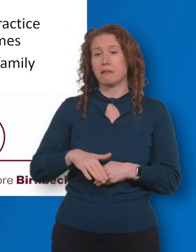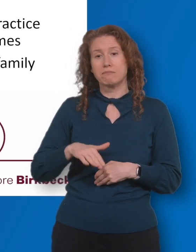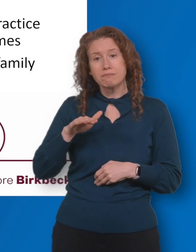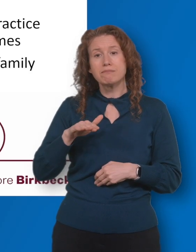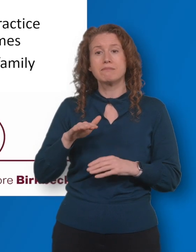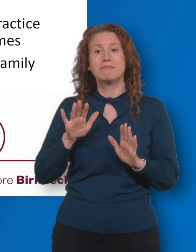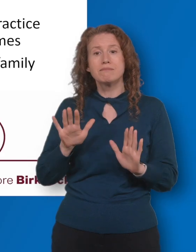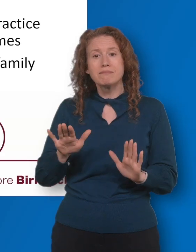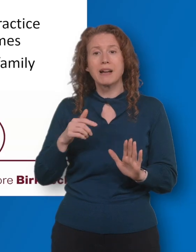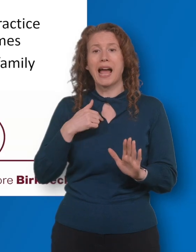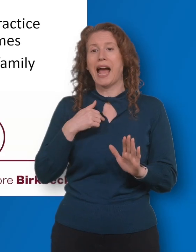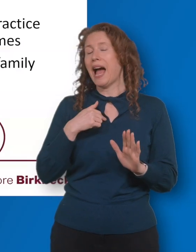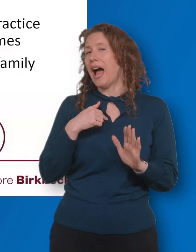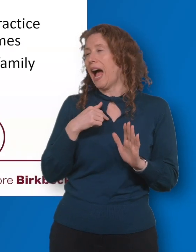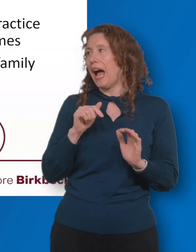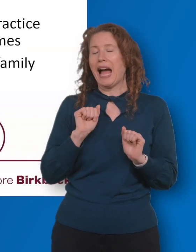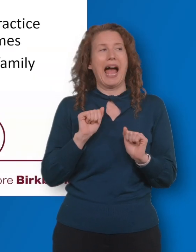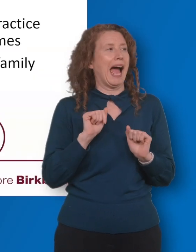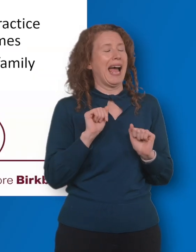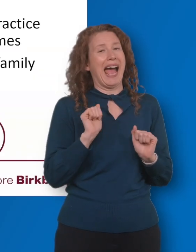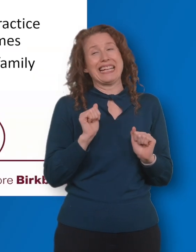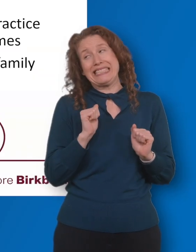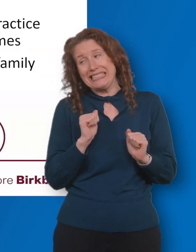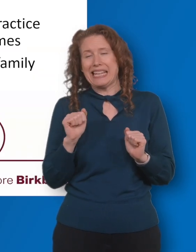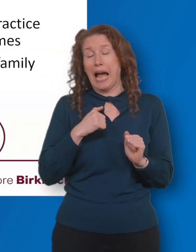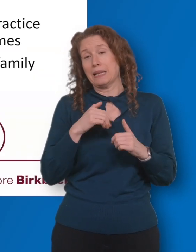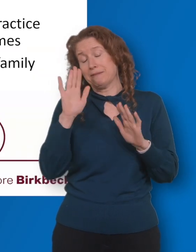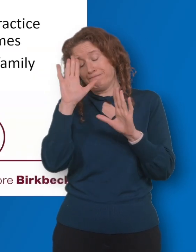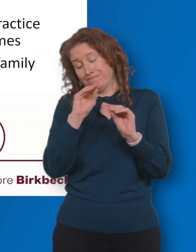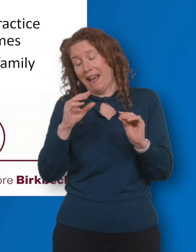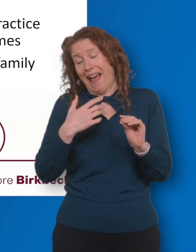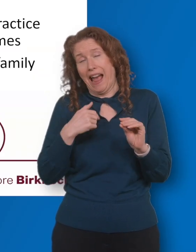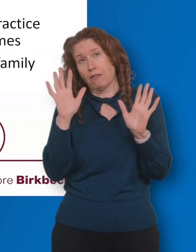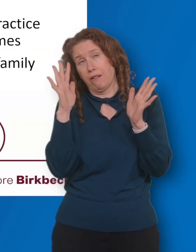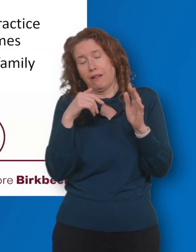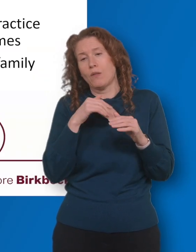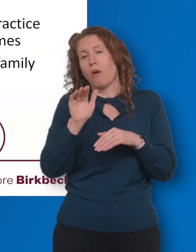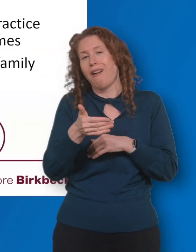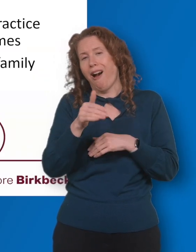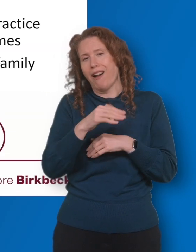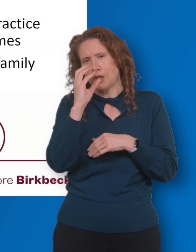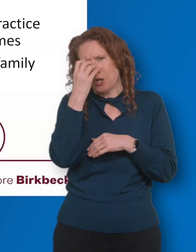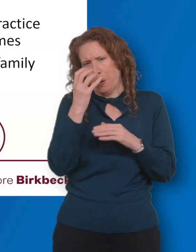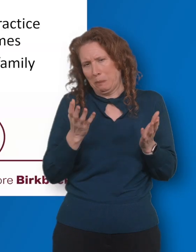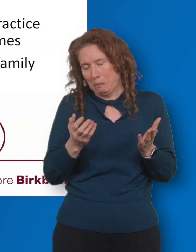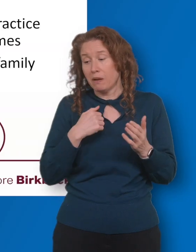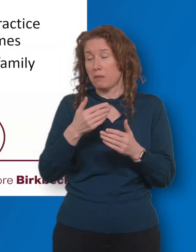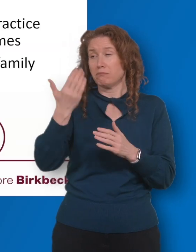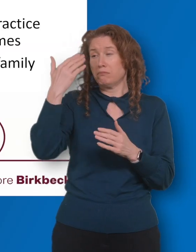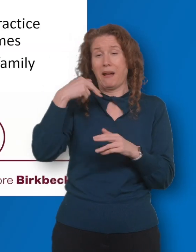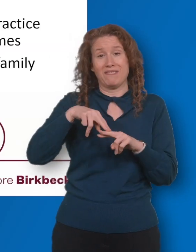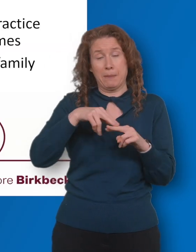this, but I've got this thing for garden gnomes. I don't know why, but a few years ago, my family gifted me these